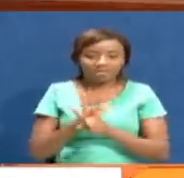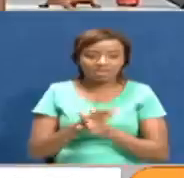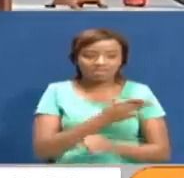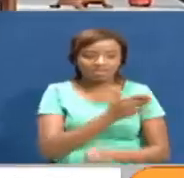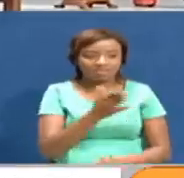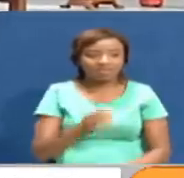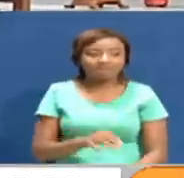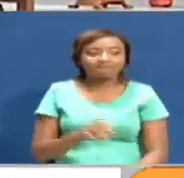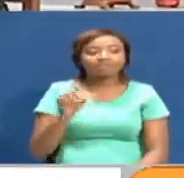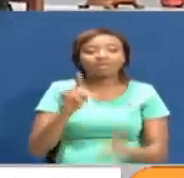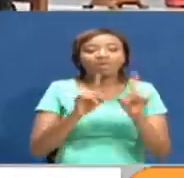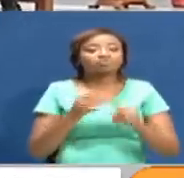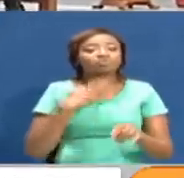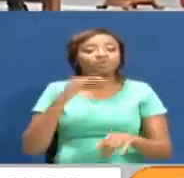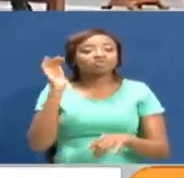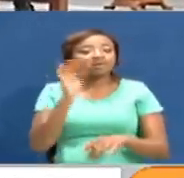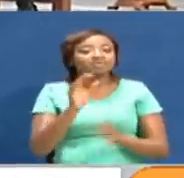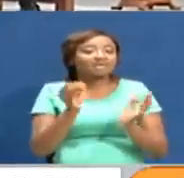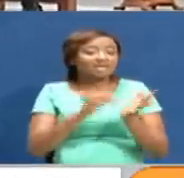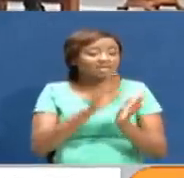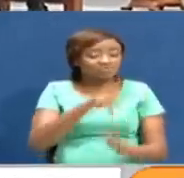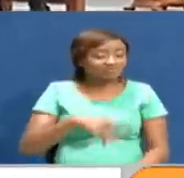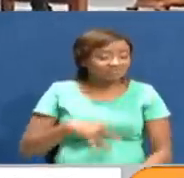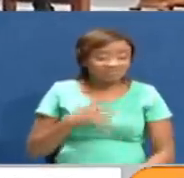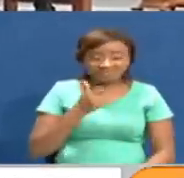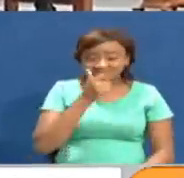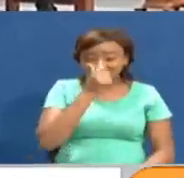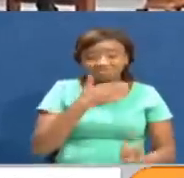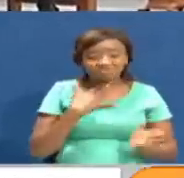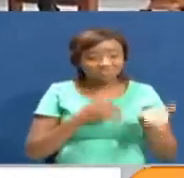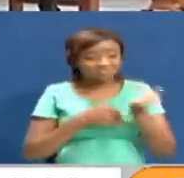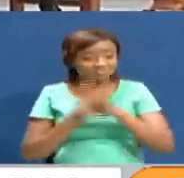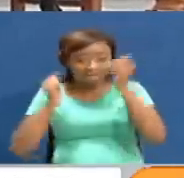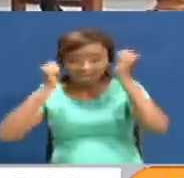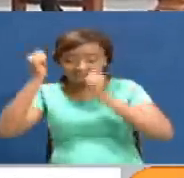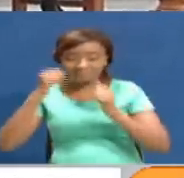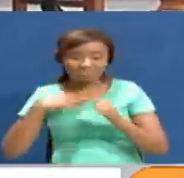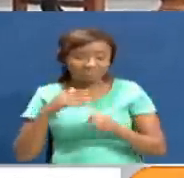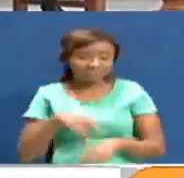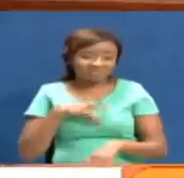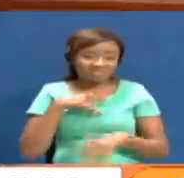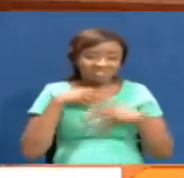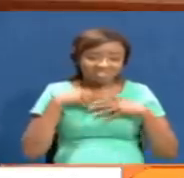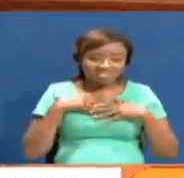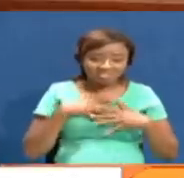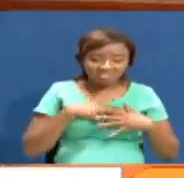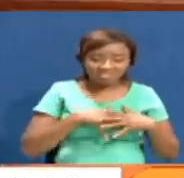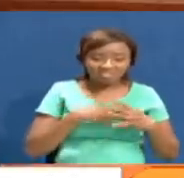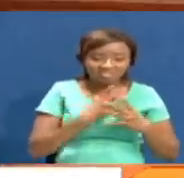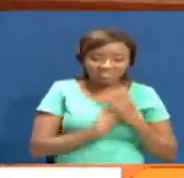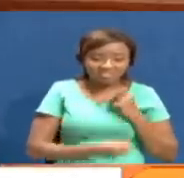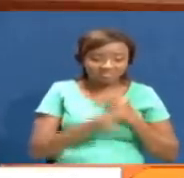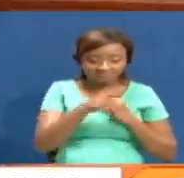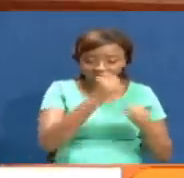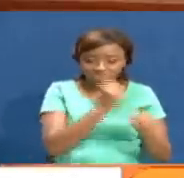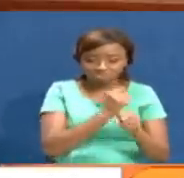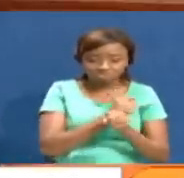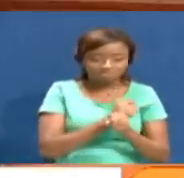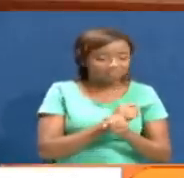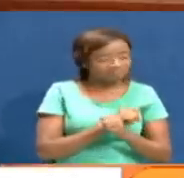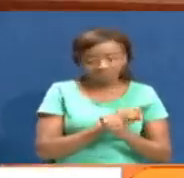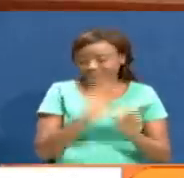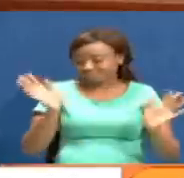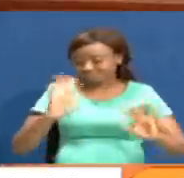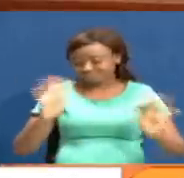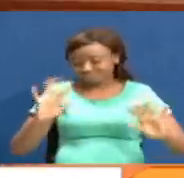I asked you the question, General, I asked you earlier on, any regrets of taking up this job? No, I have no regret. In fact,